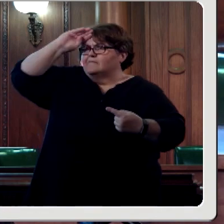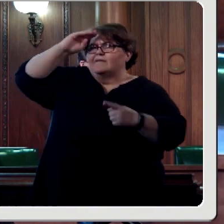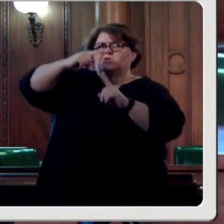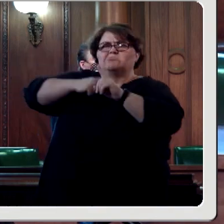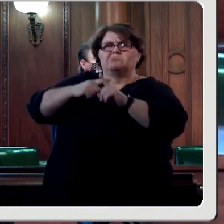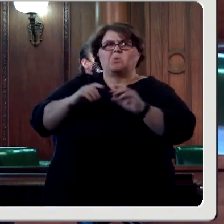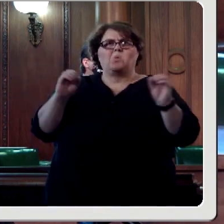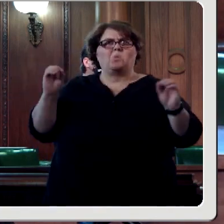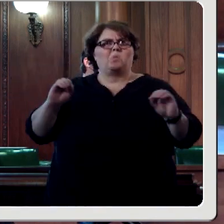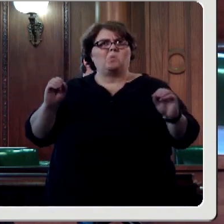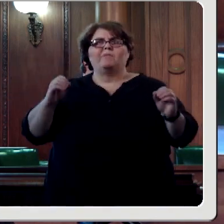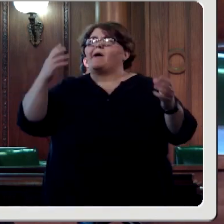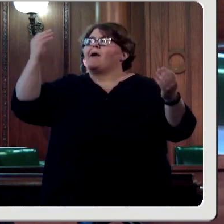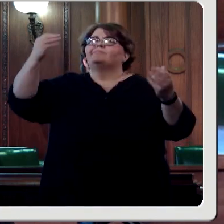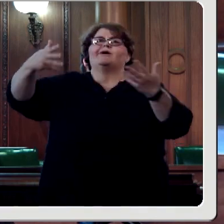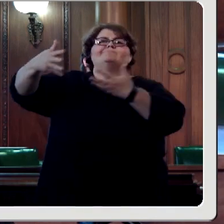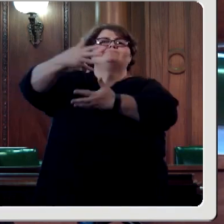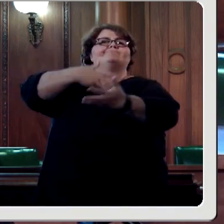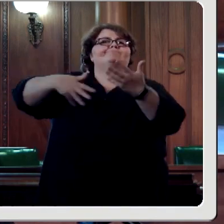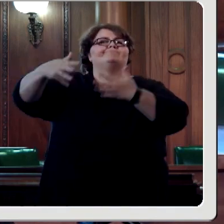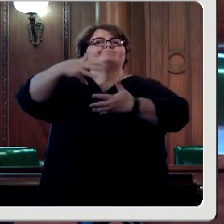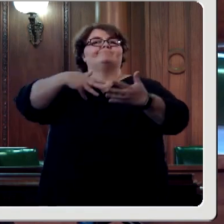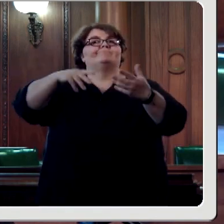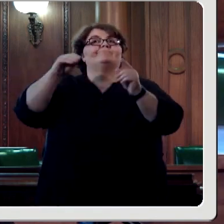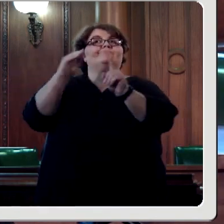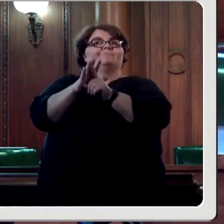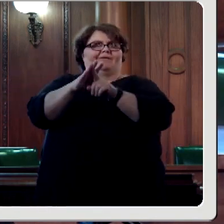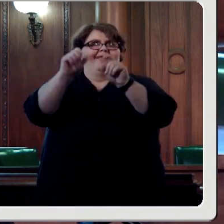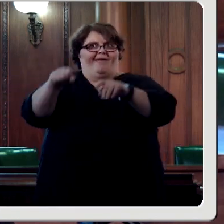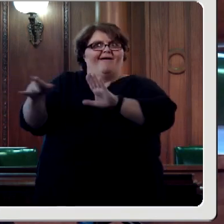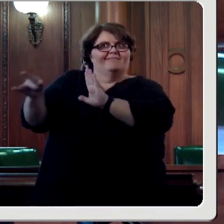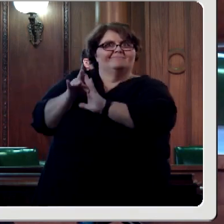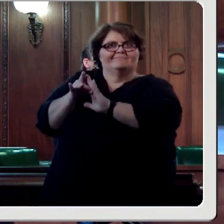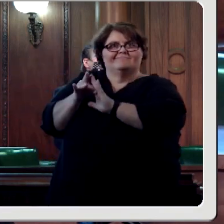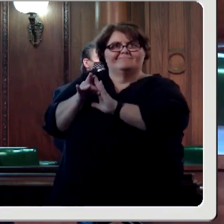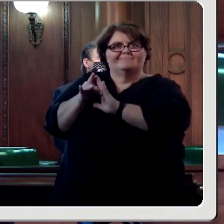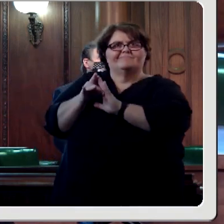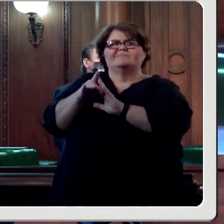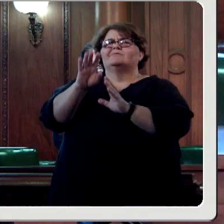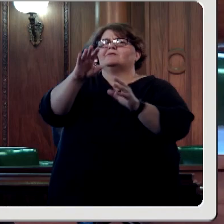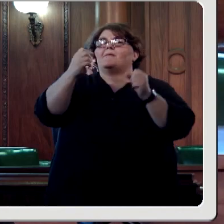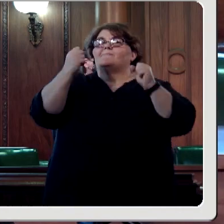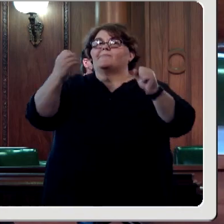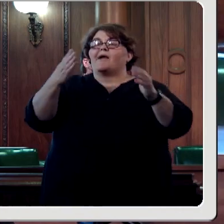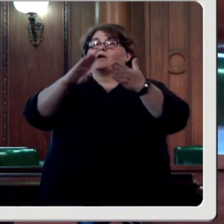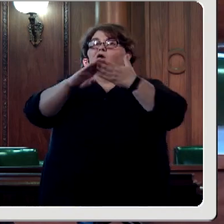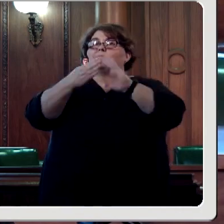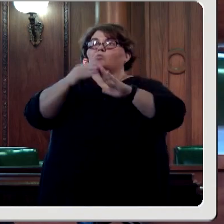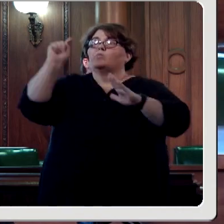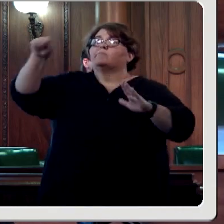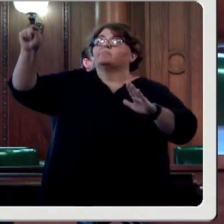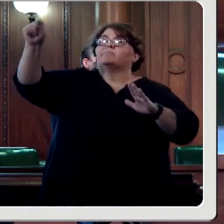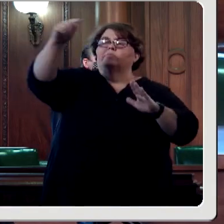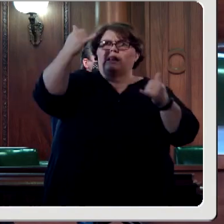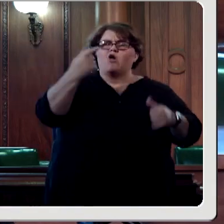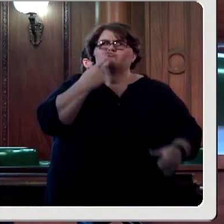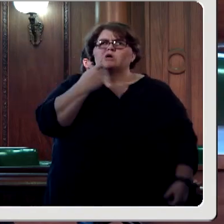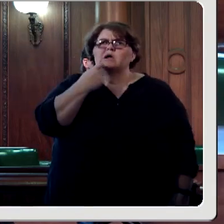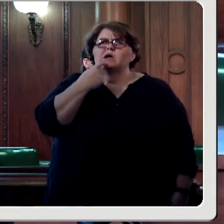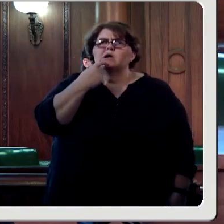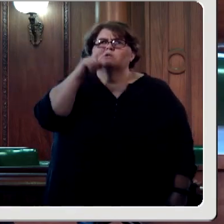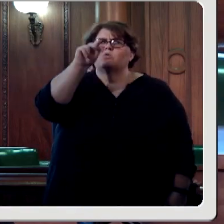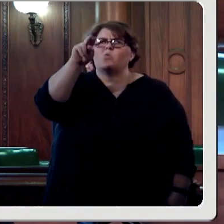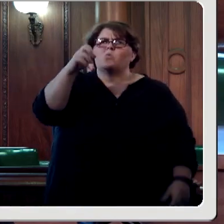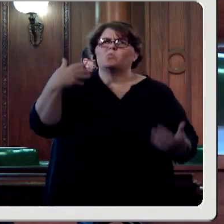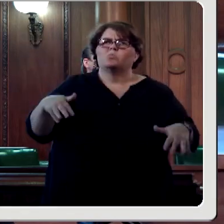to the number of communities that are now deemed as higher risk, or red or orange on the map that's released weekly